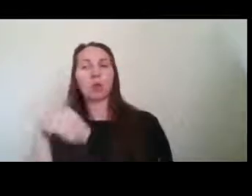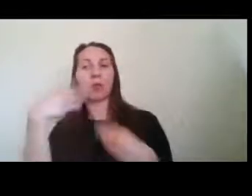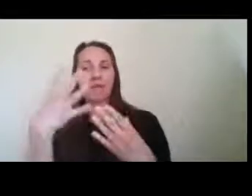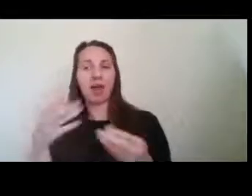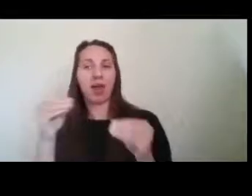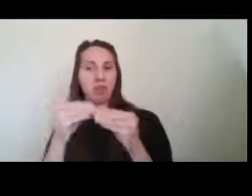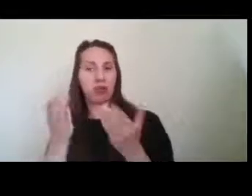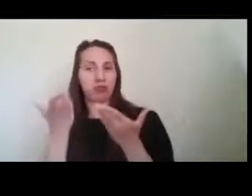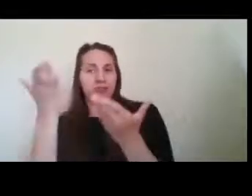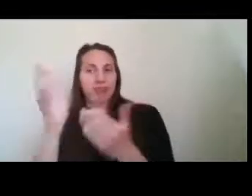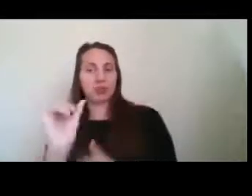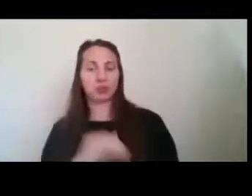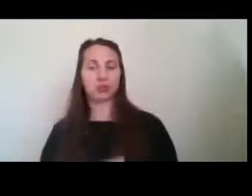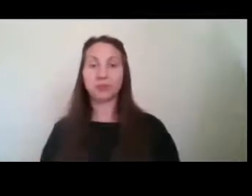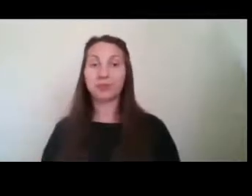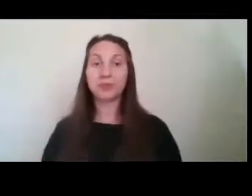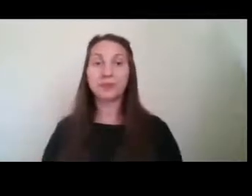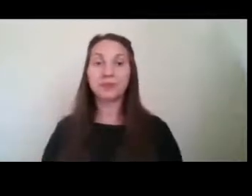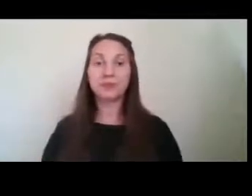Next slide, please.